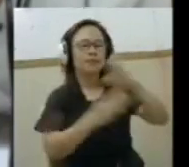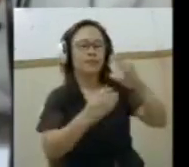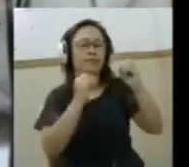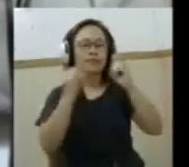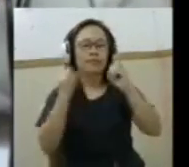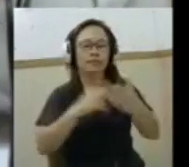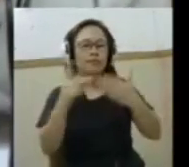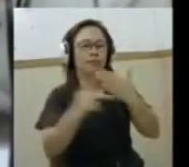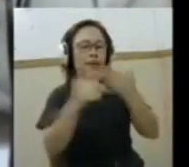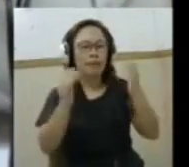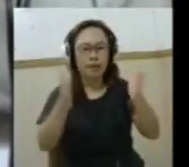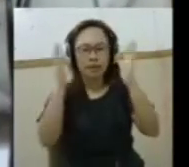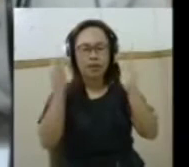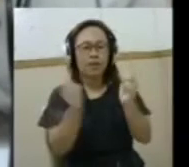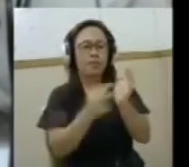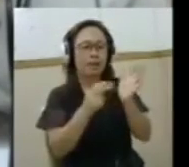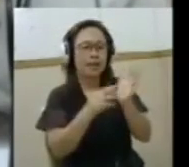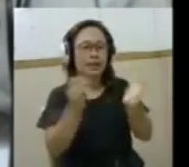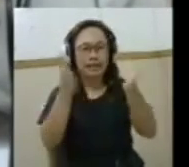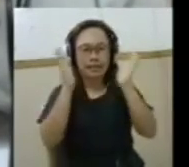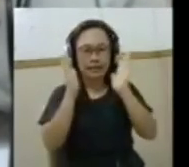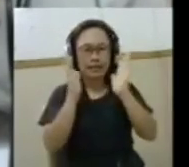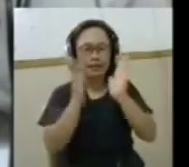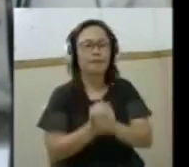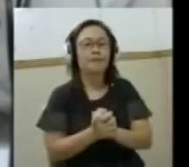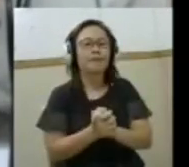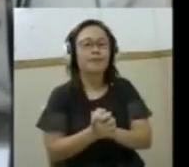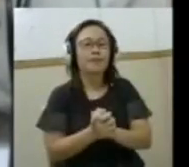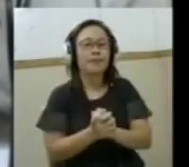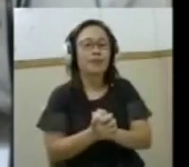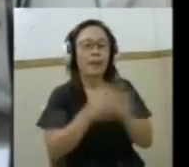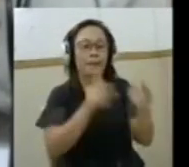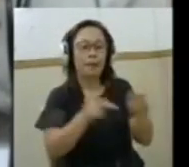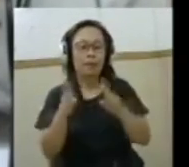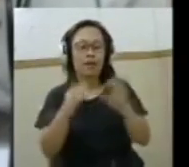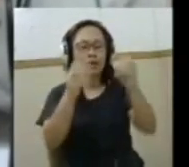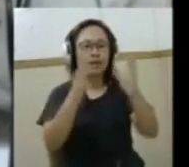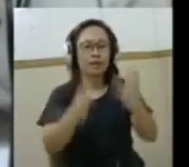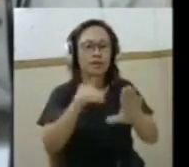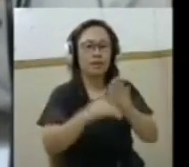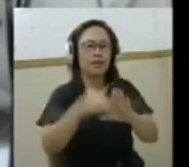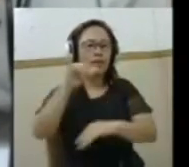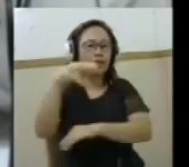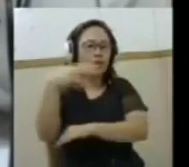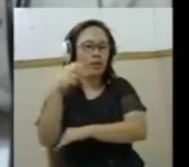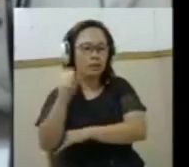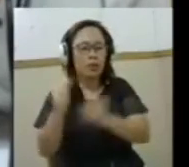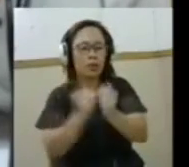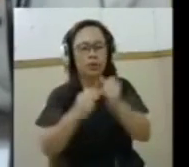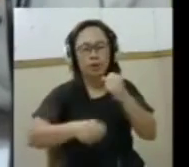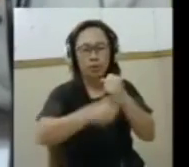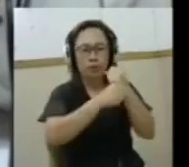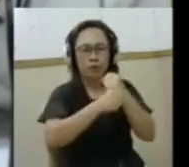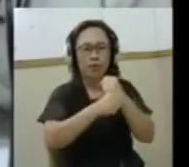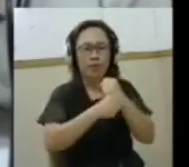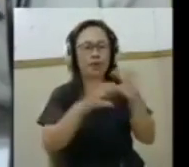Program PALIMANI, which means listen, paminawa, that was prepared by the teachers in junior high school with the support and technical